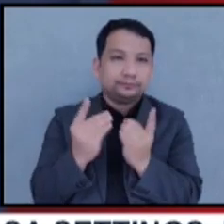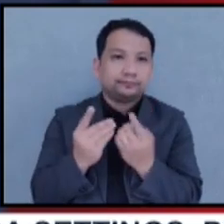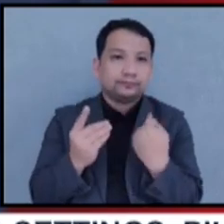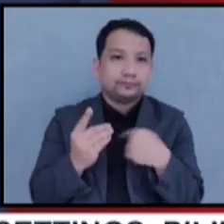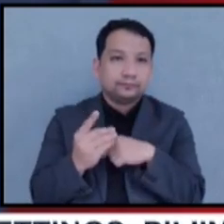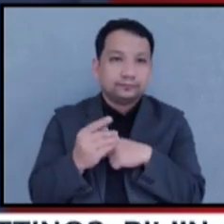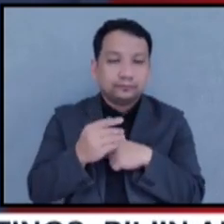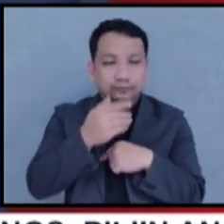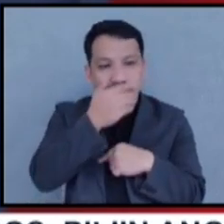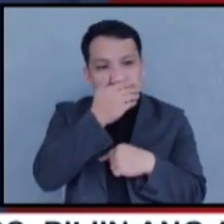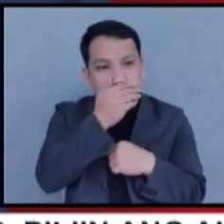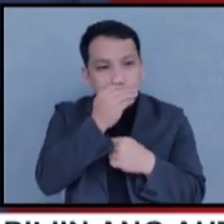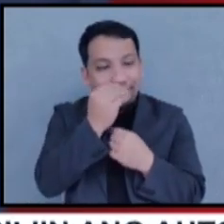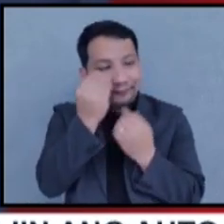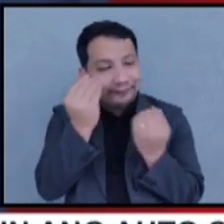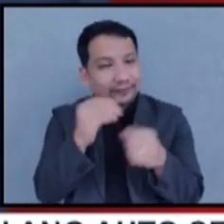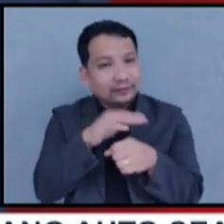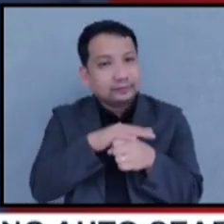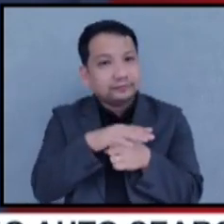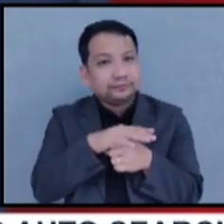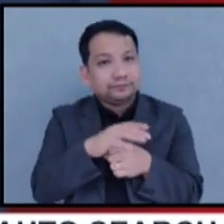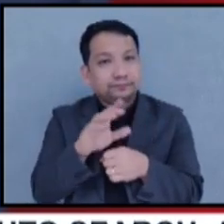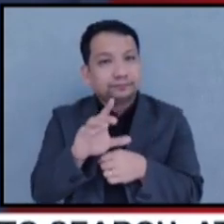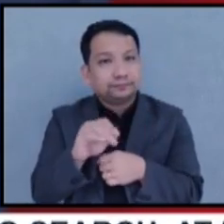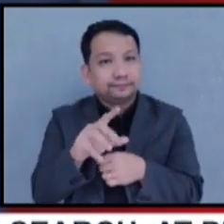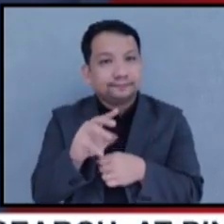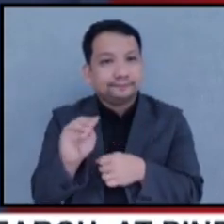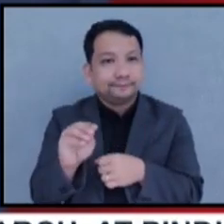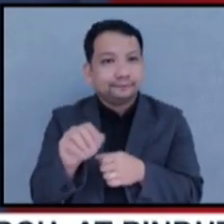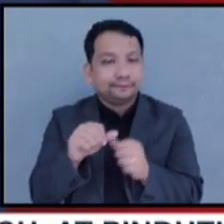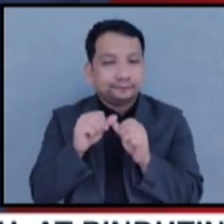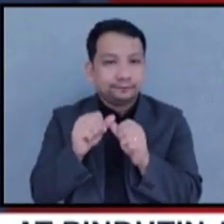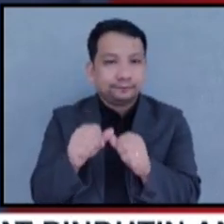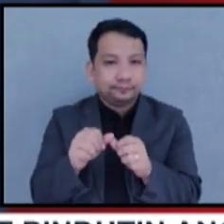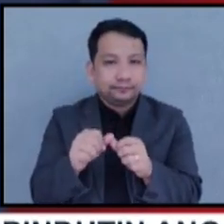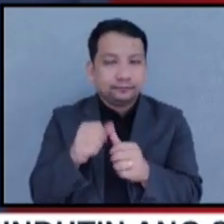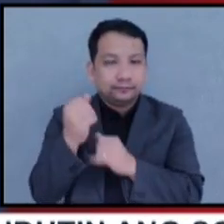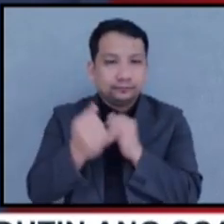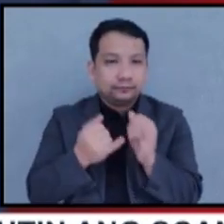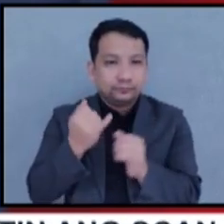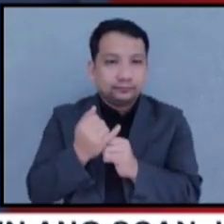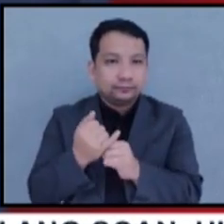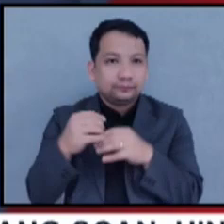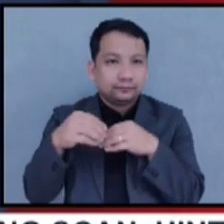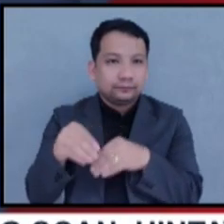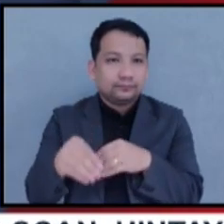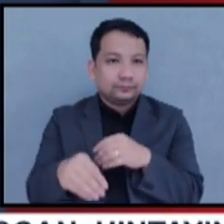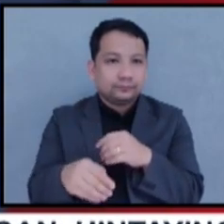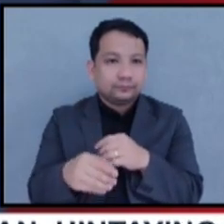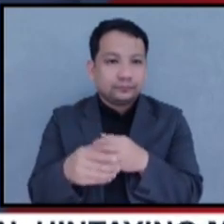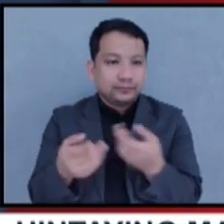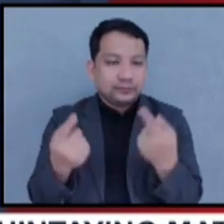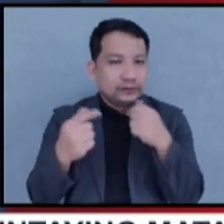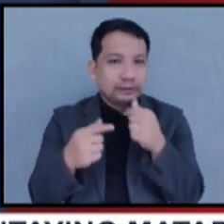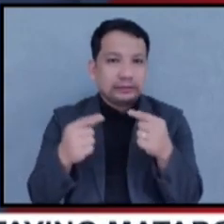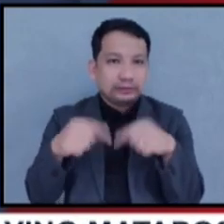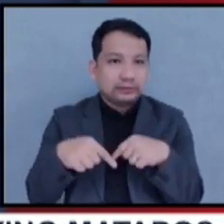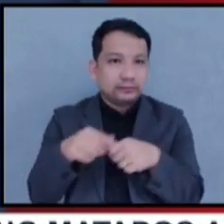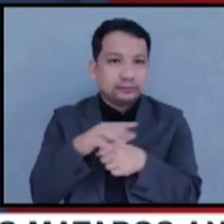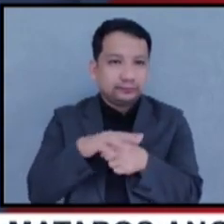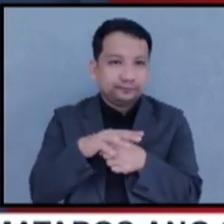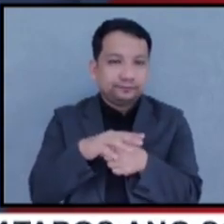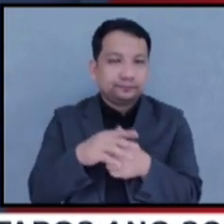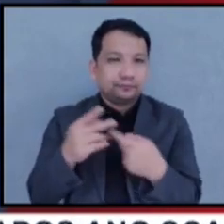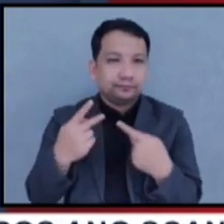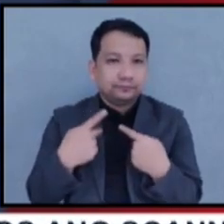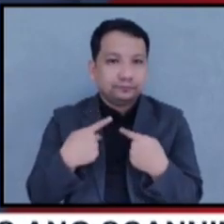namin. Gusto natin yung ating mga local SMEs ay patungo rin sa international market. Hindi lang po dito sa local,